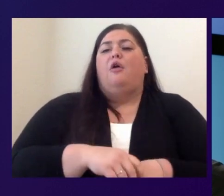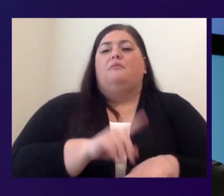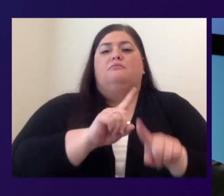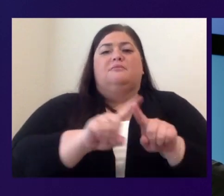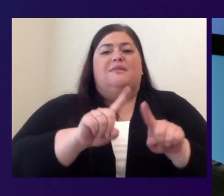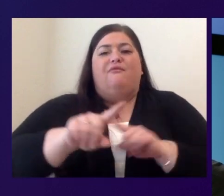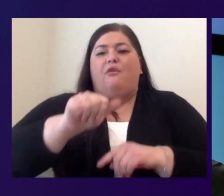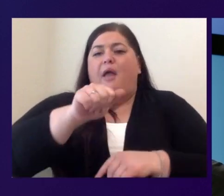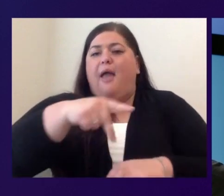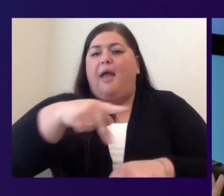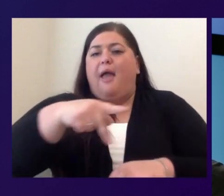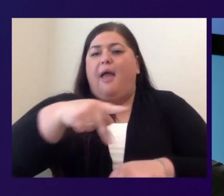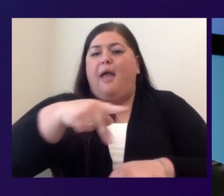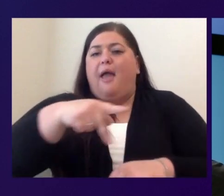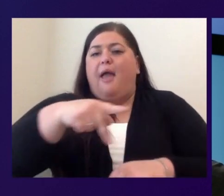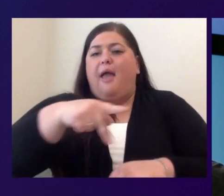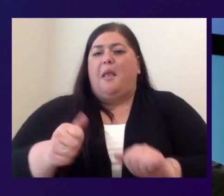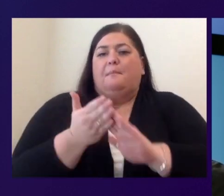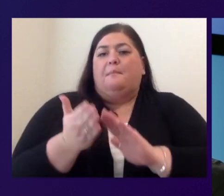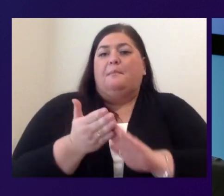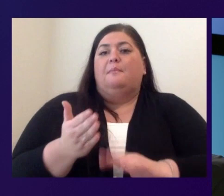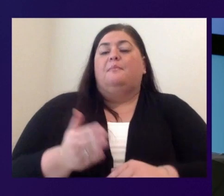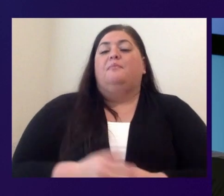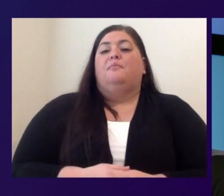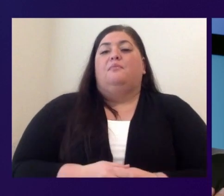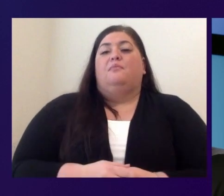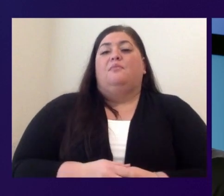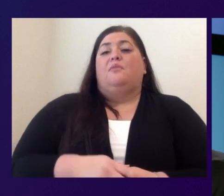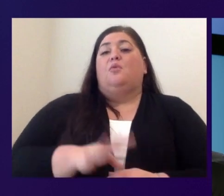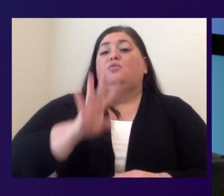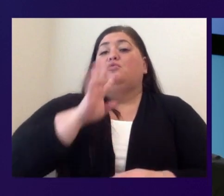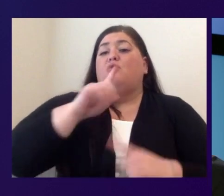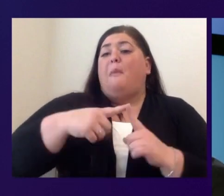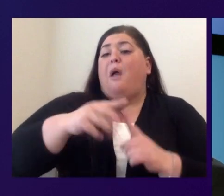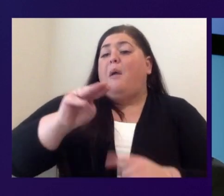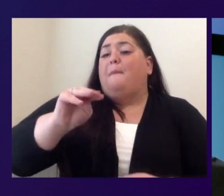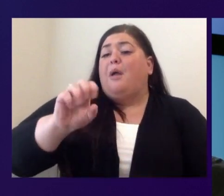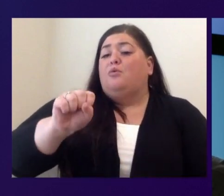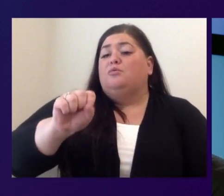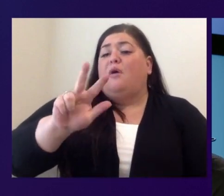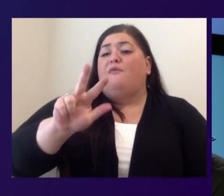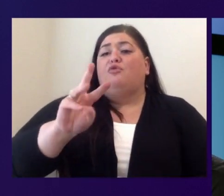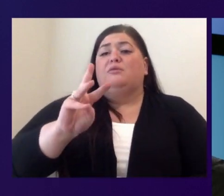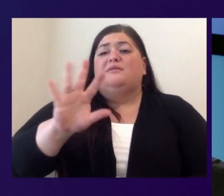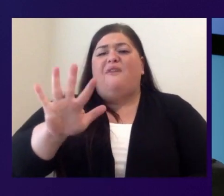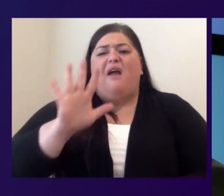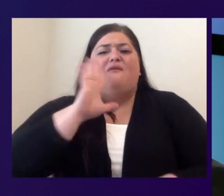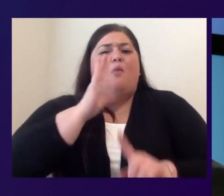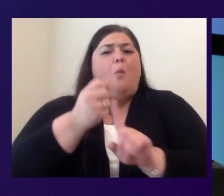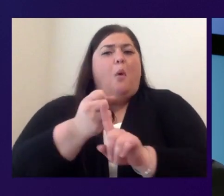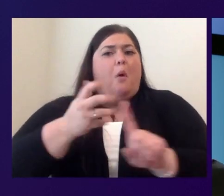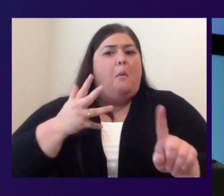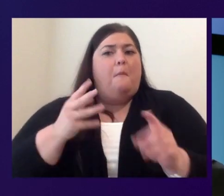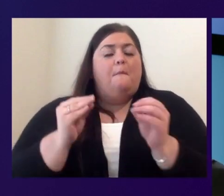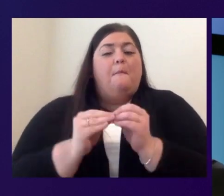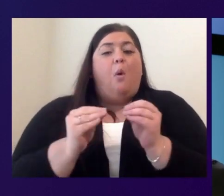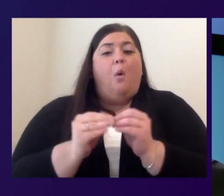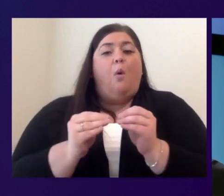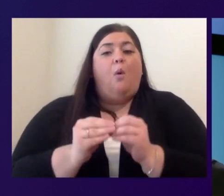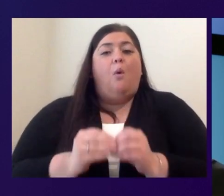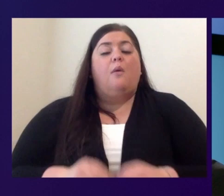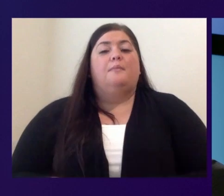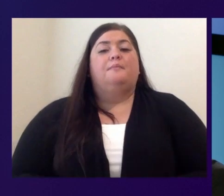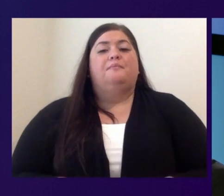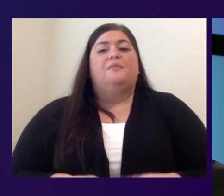run. We've talked about M365. We're going to talk a little bit more about that. Okay. So it's